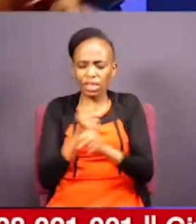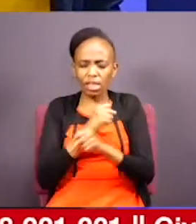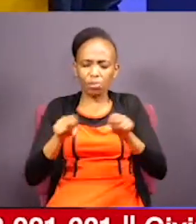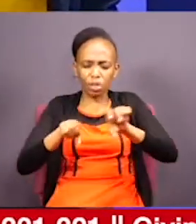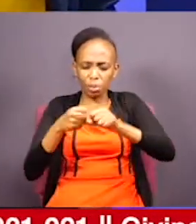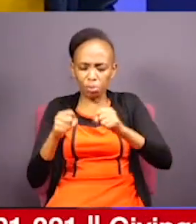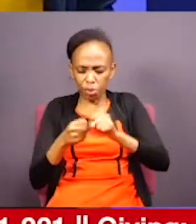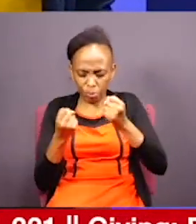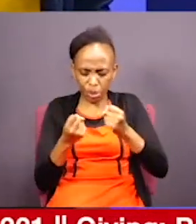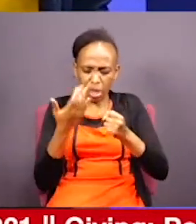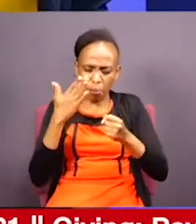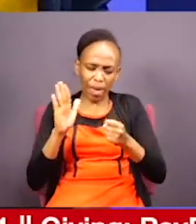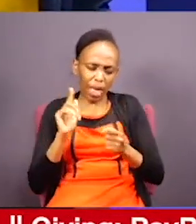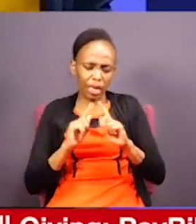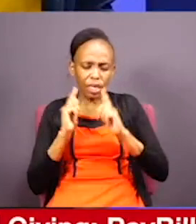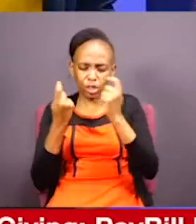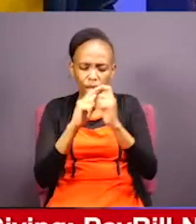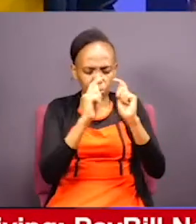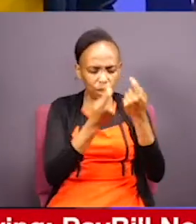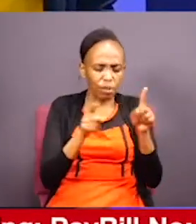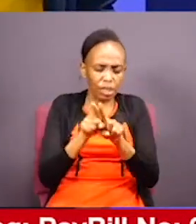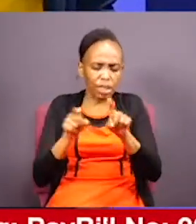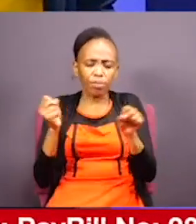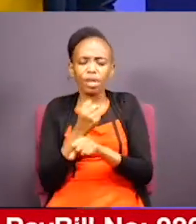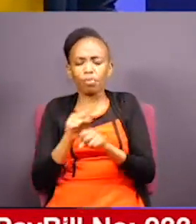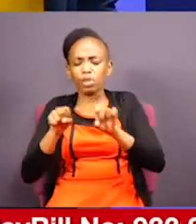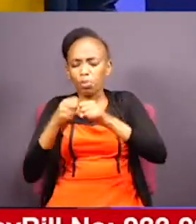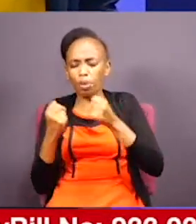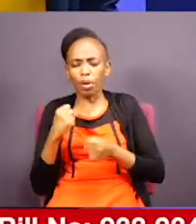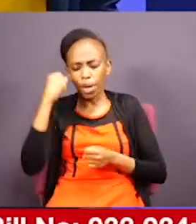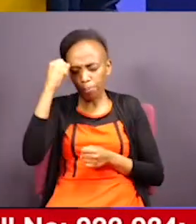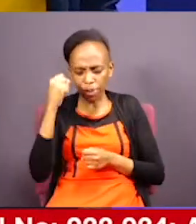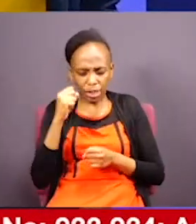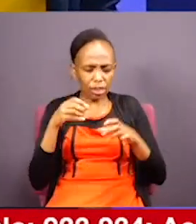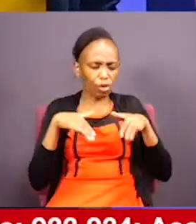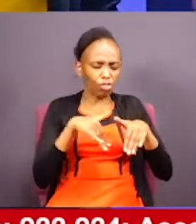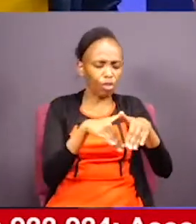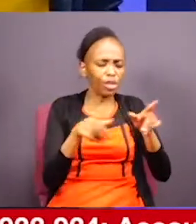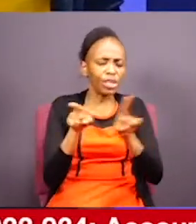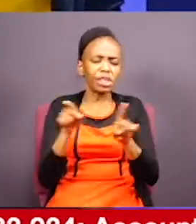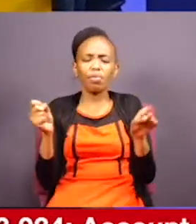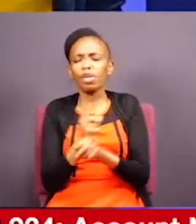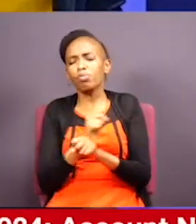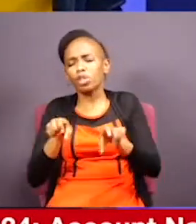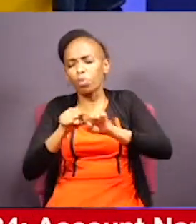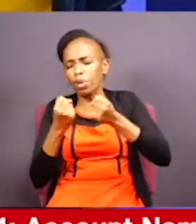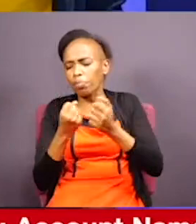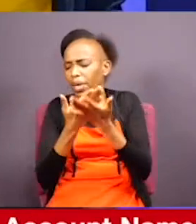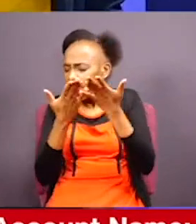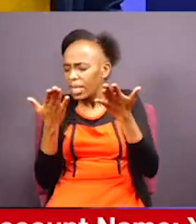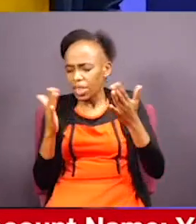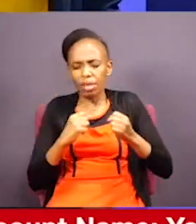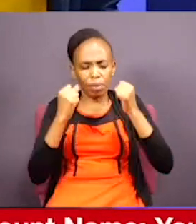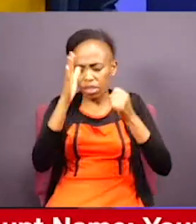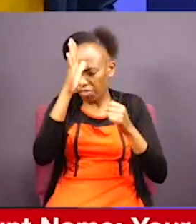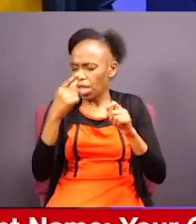be broken by our tribes. They will not be broken by our political affiliation. They will not be broken by anything, mighty Father, but